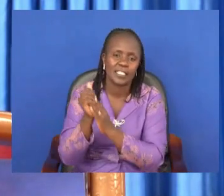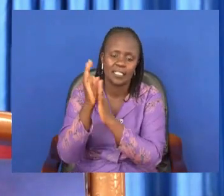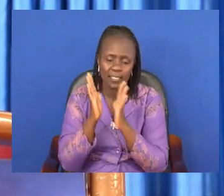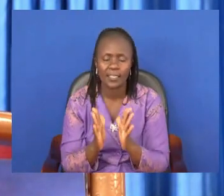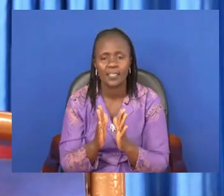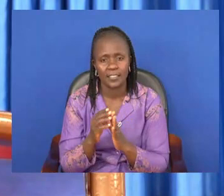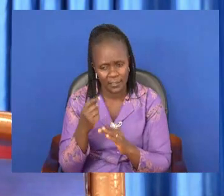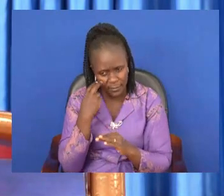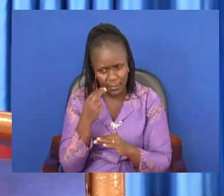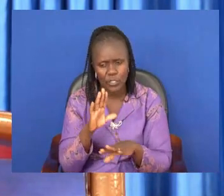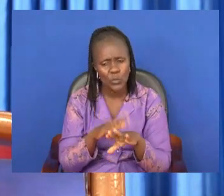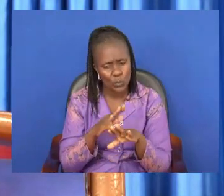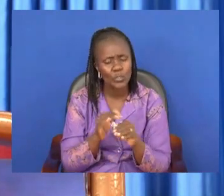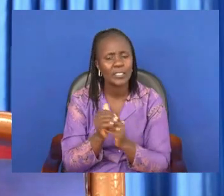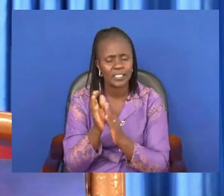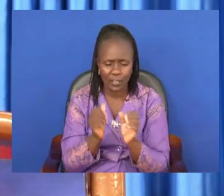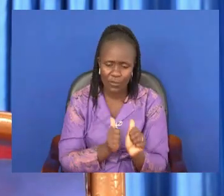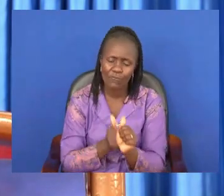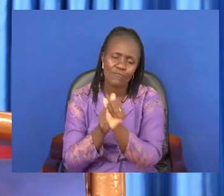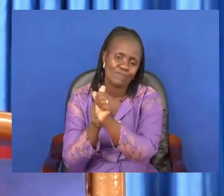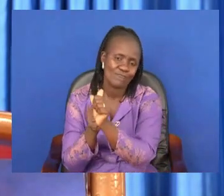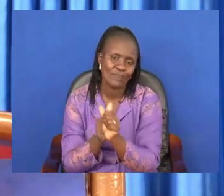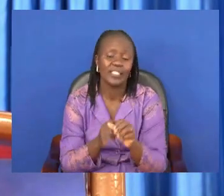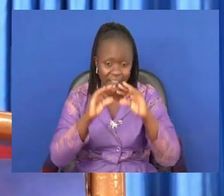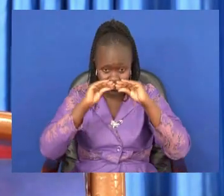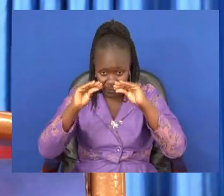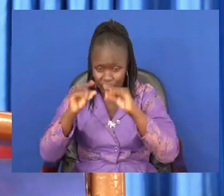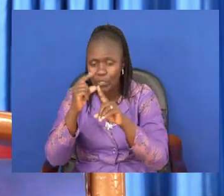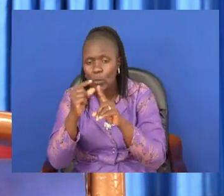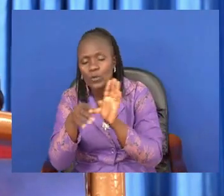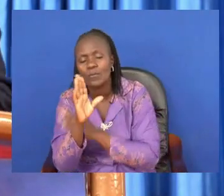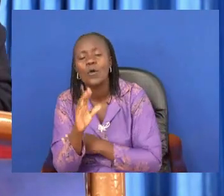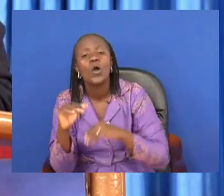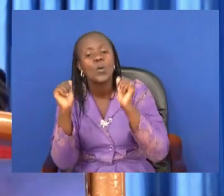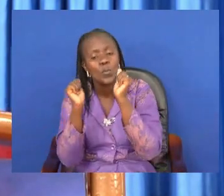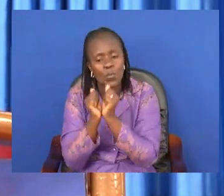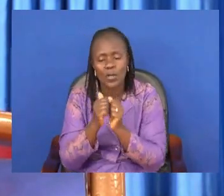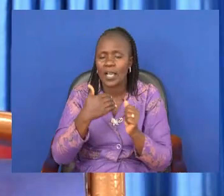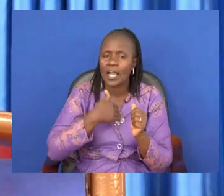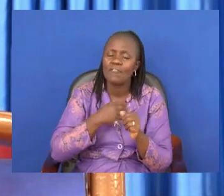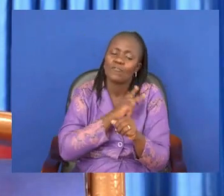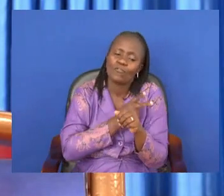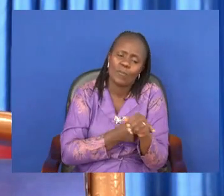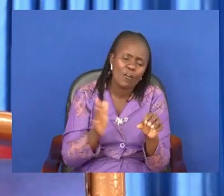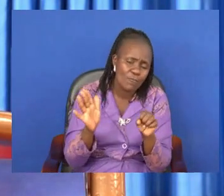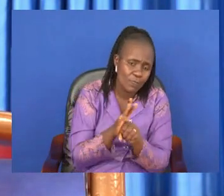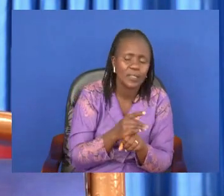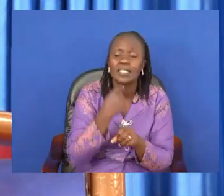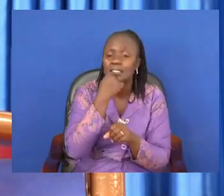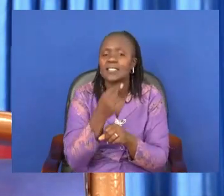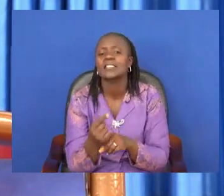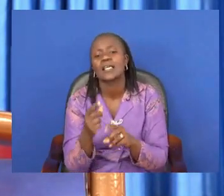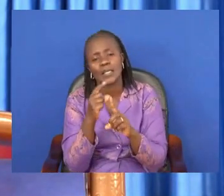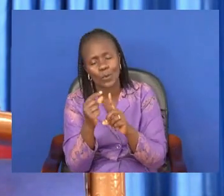see that leader is good, follow him so that they can be able to teach you the word of God. Paul had a lot of confidence as he said these